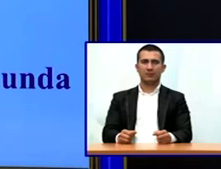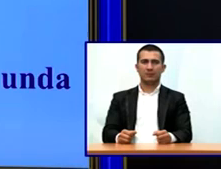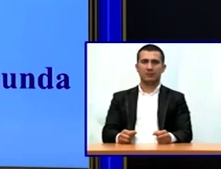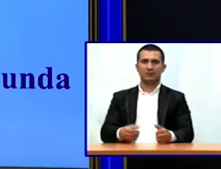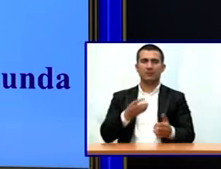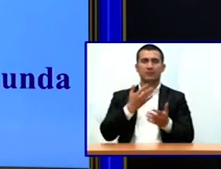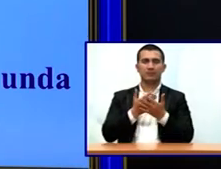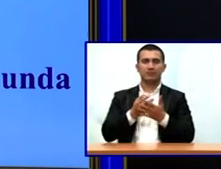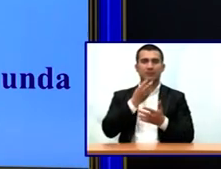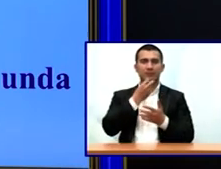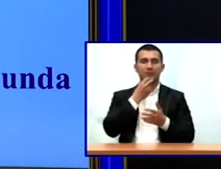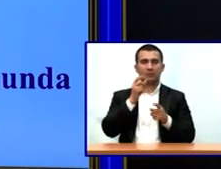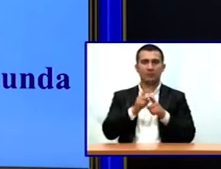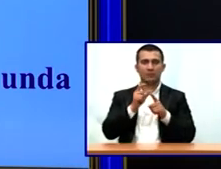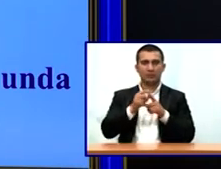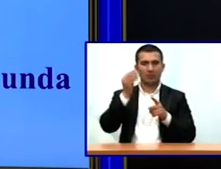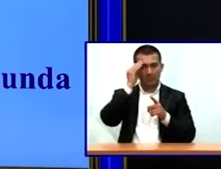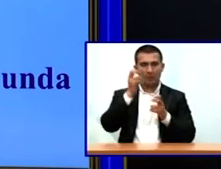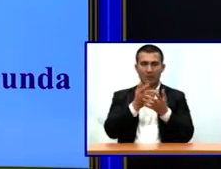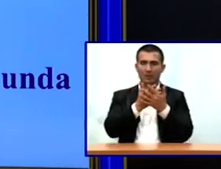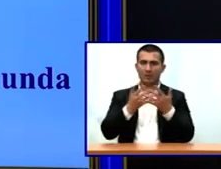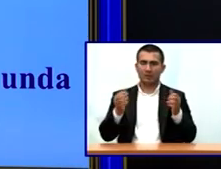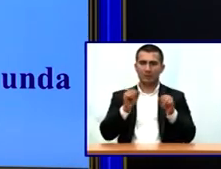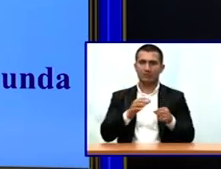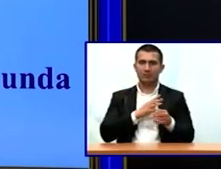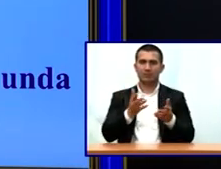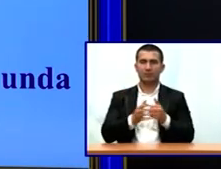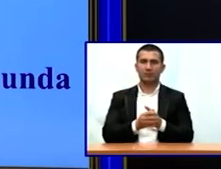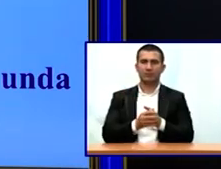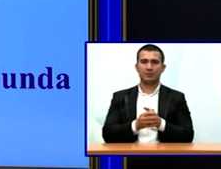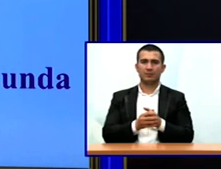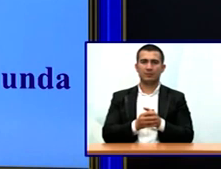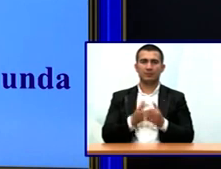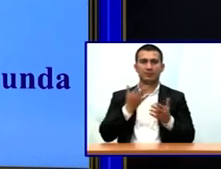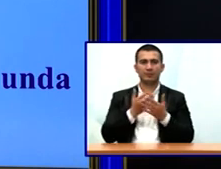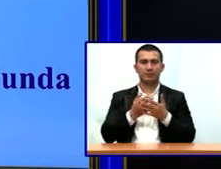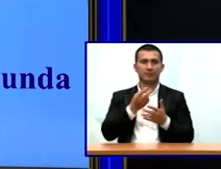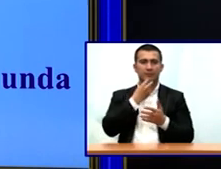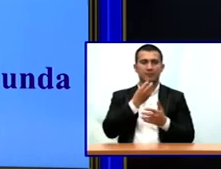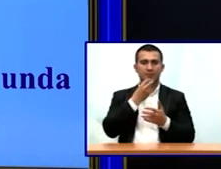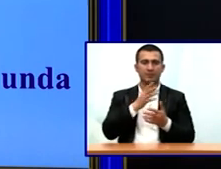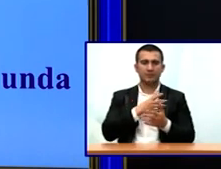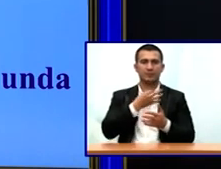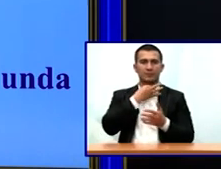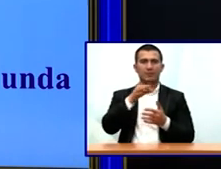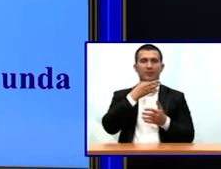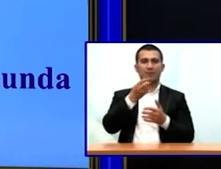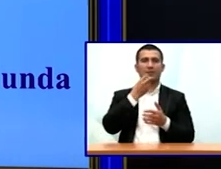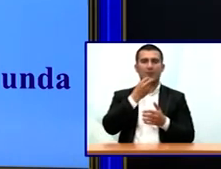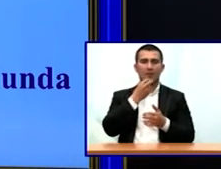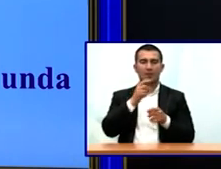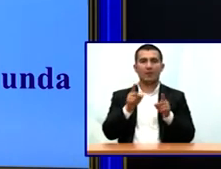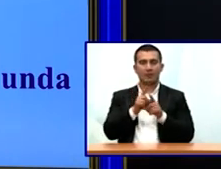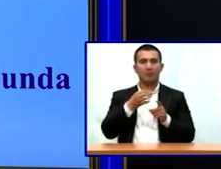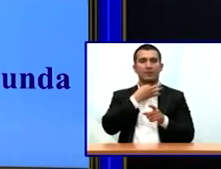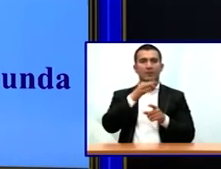Kulmoq so'zining ijobiy ma'nolari quyidagicha ekan. Jilmaymoq, qahqah urmoq,